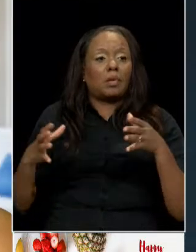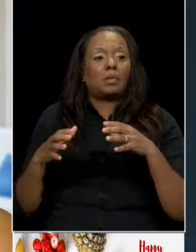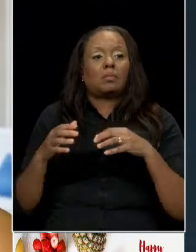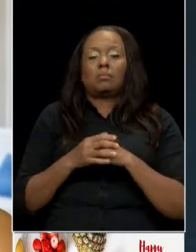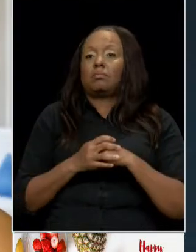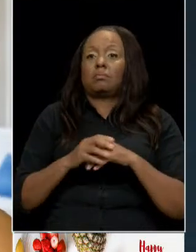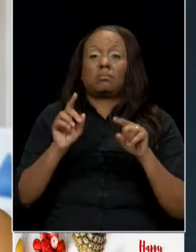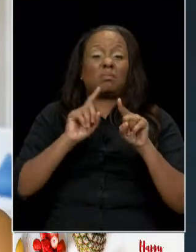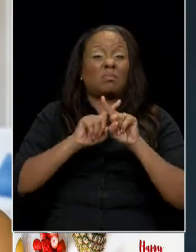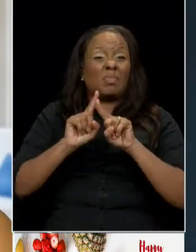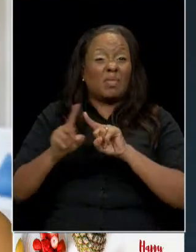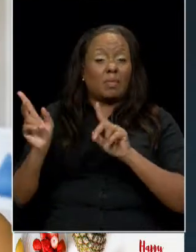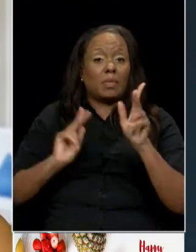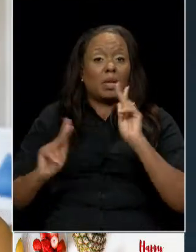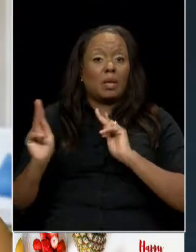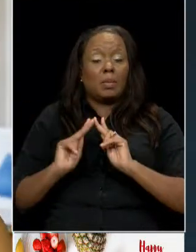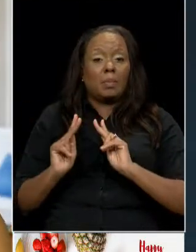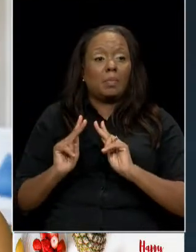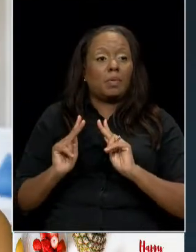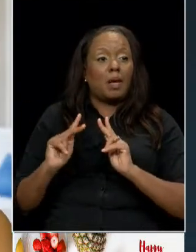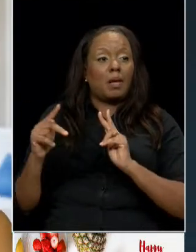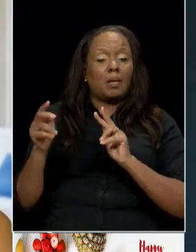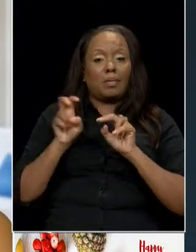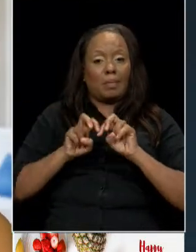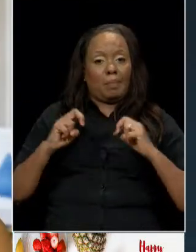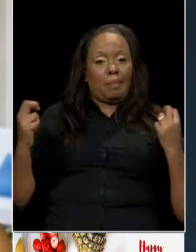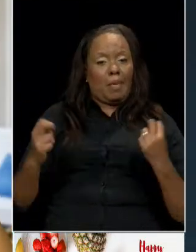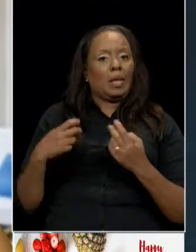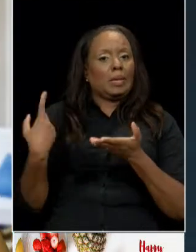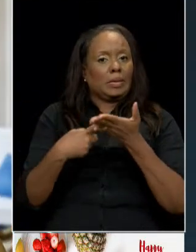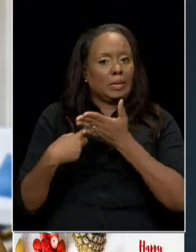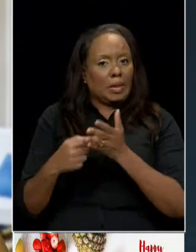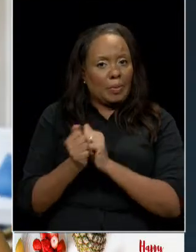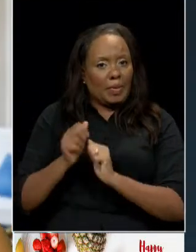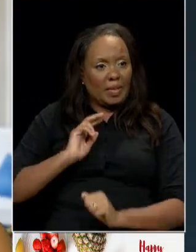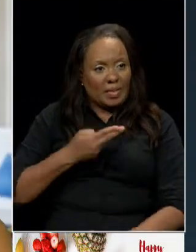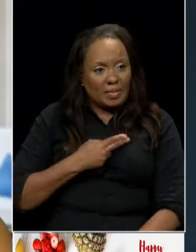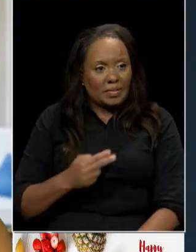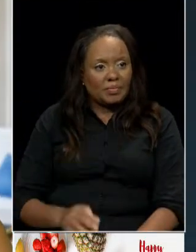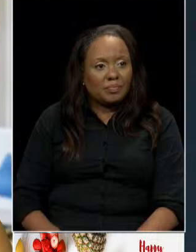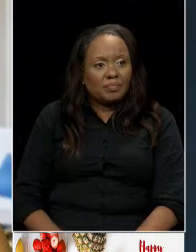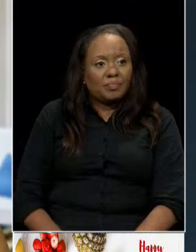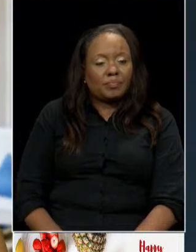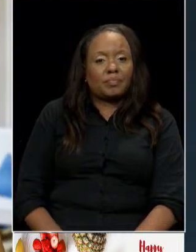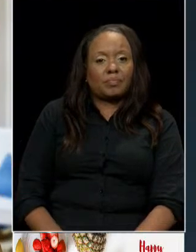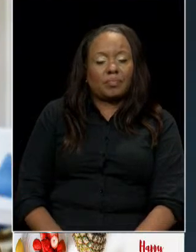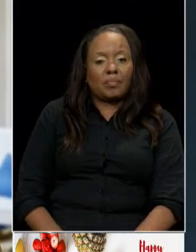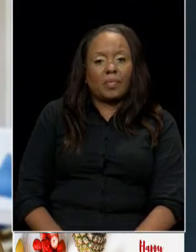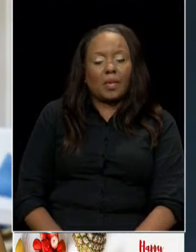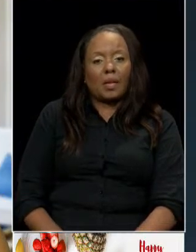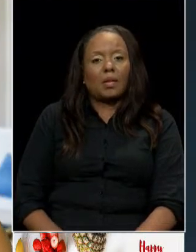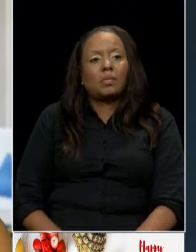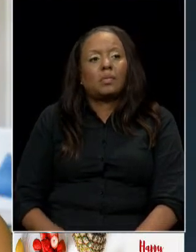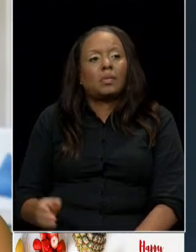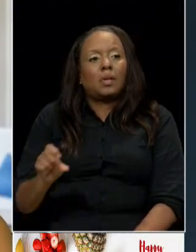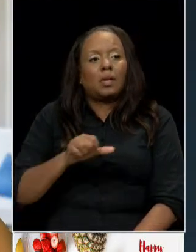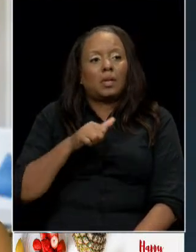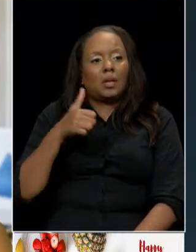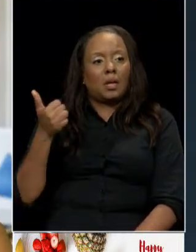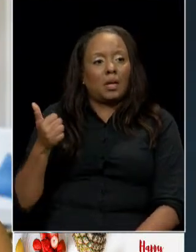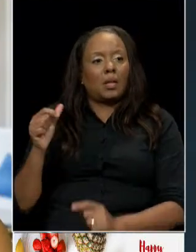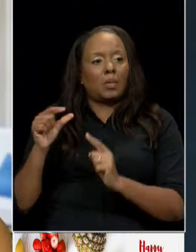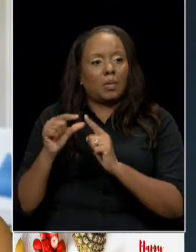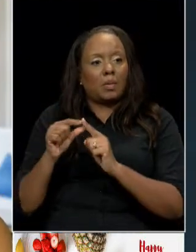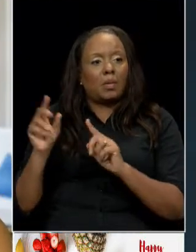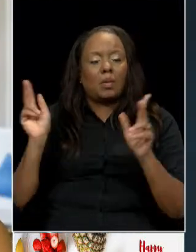of specialists here this evening. And as you mentioned earlier, the other word, which is one of the other complications of diabetes